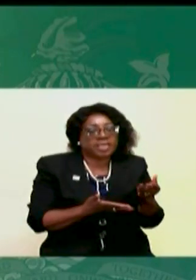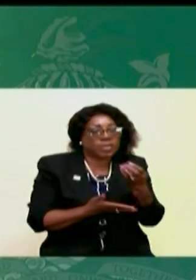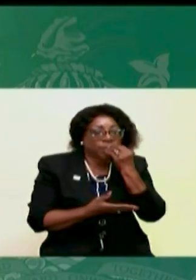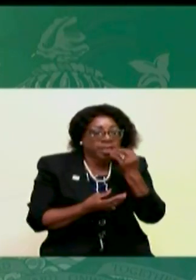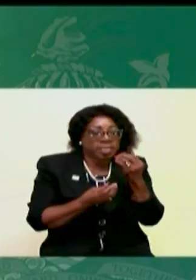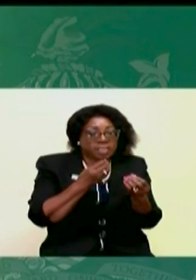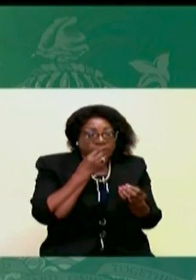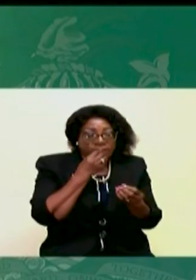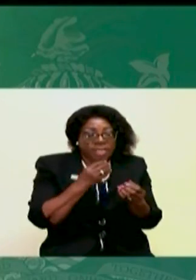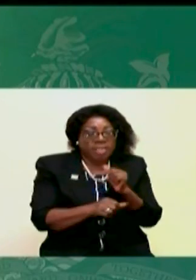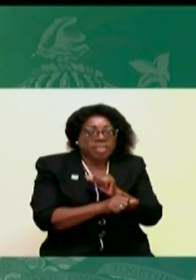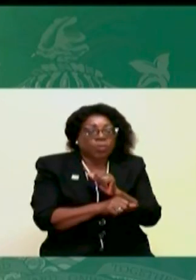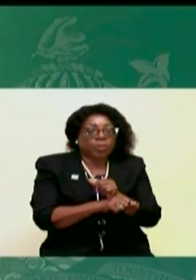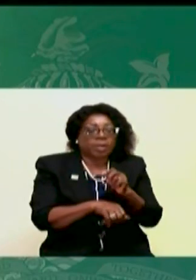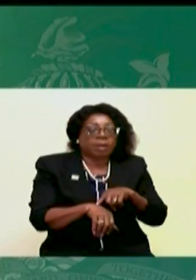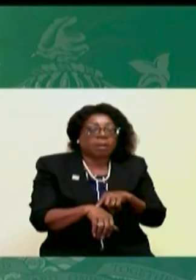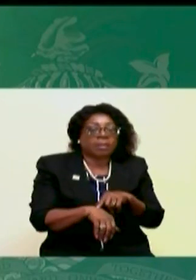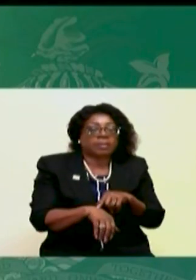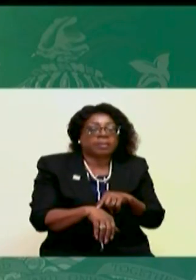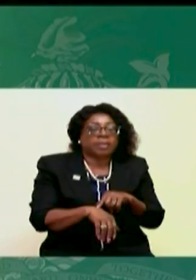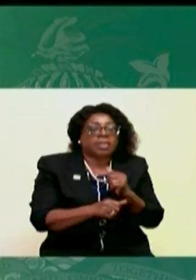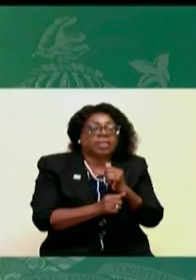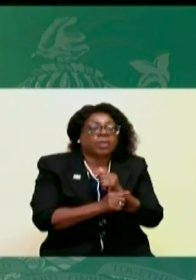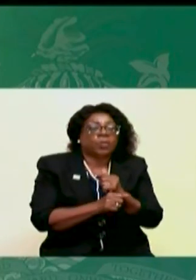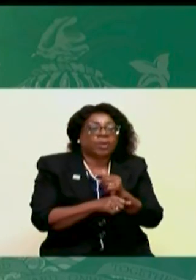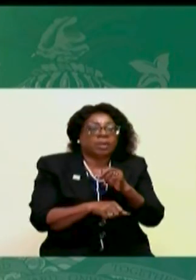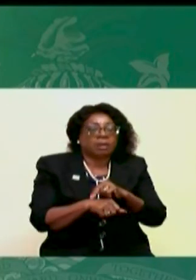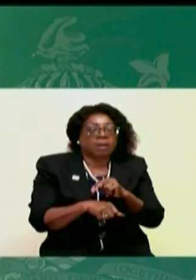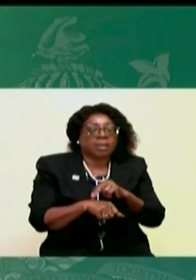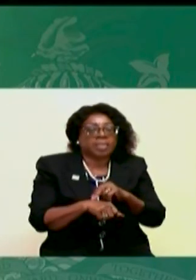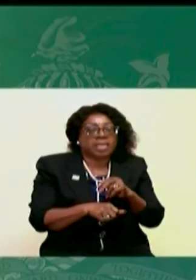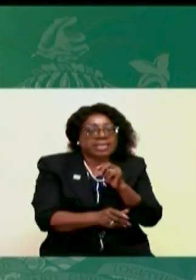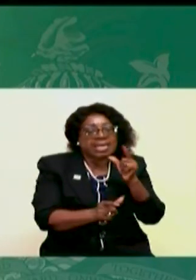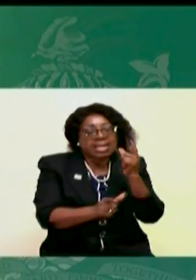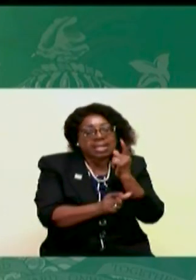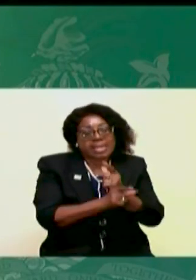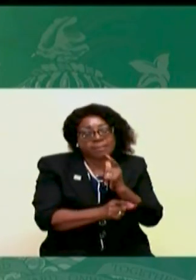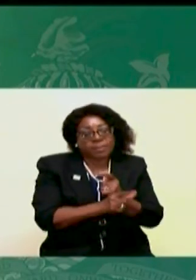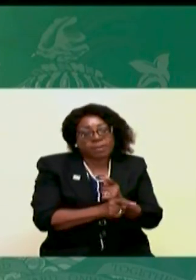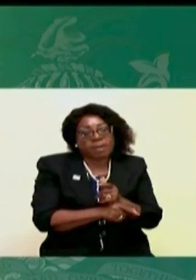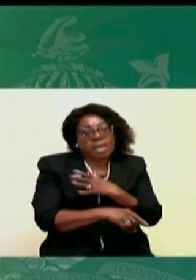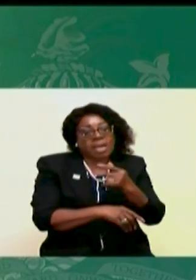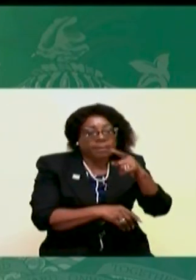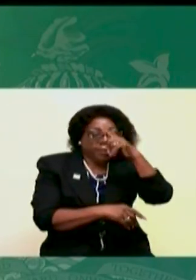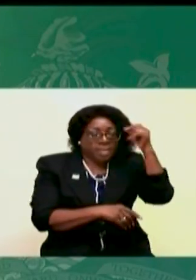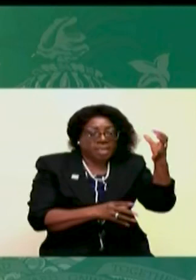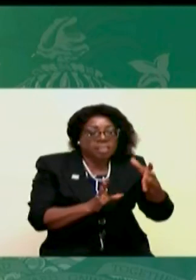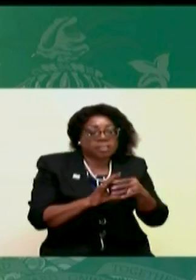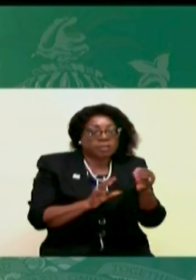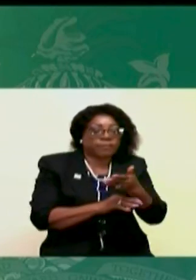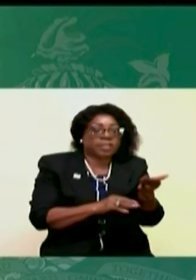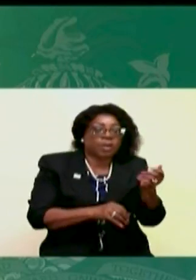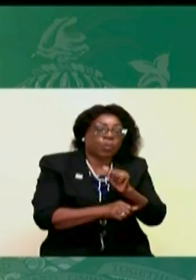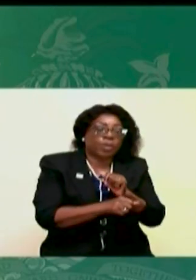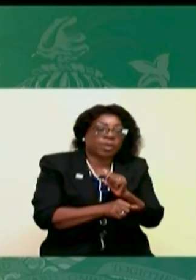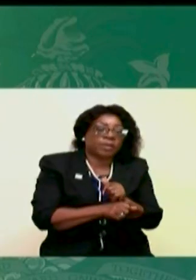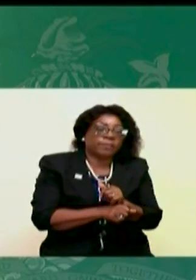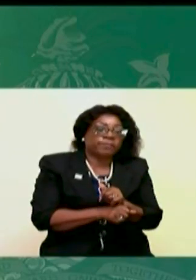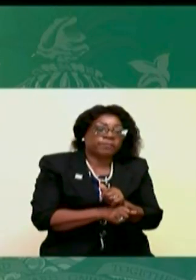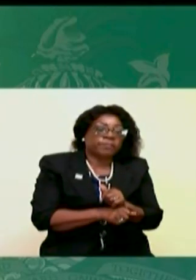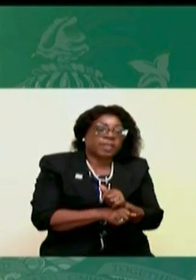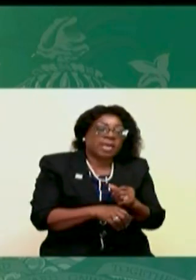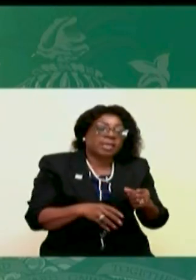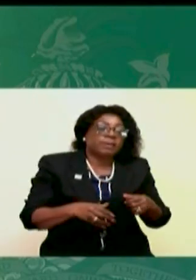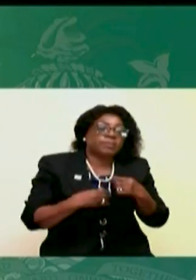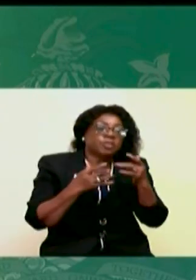Madam Speaker, they work hard. They work hard, they labor. And because of their work, Madam Speaker, I'm so